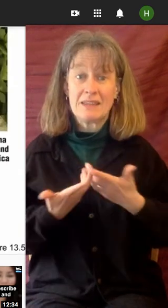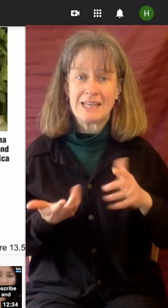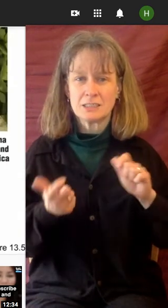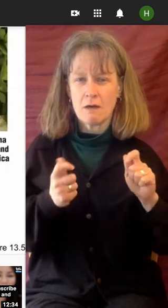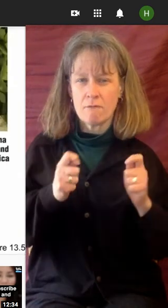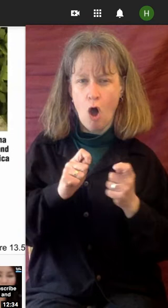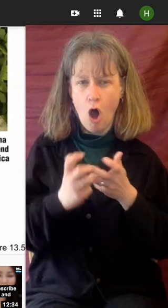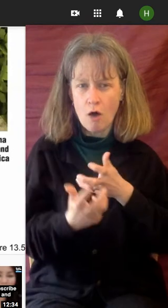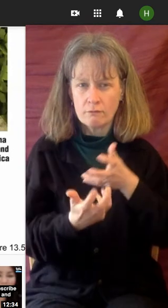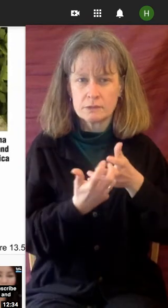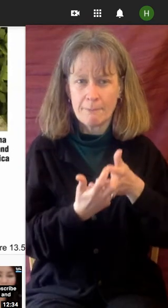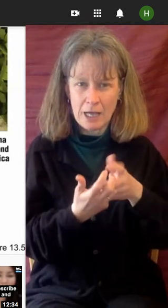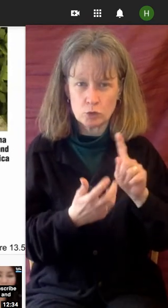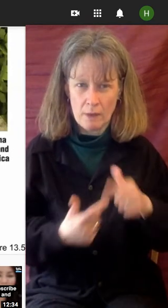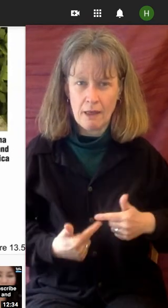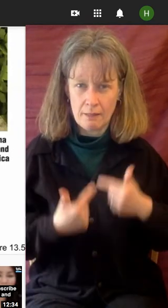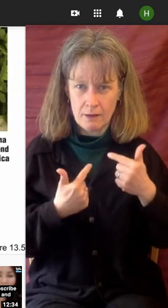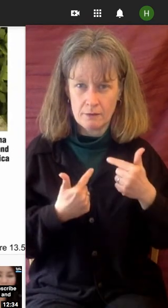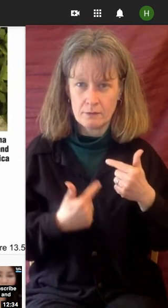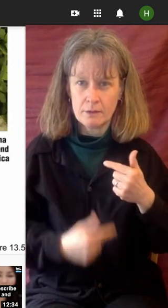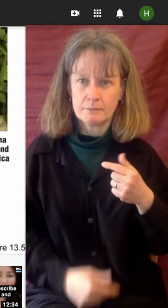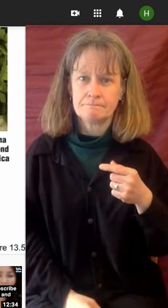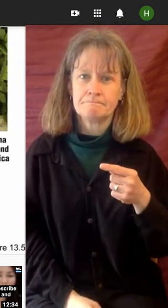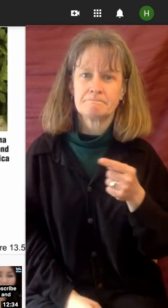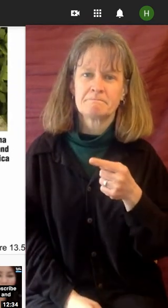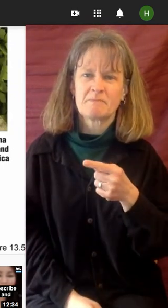So here's the significance.